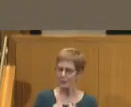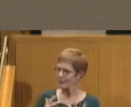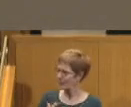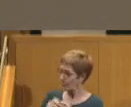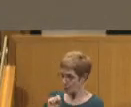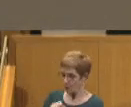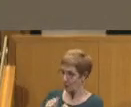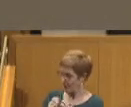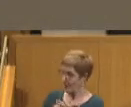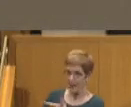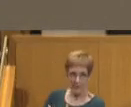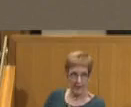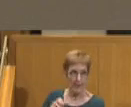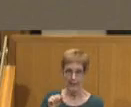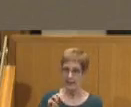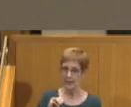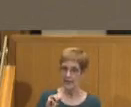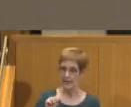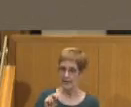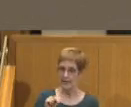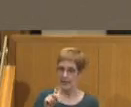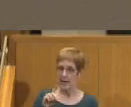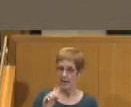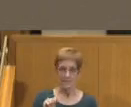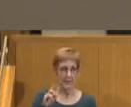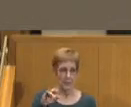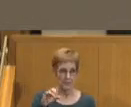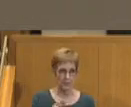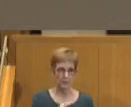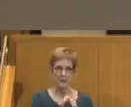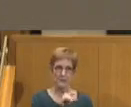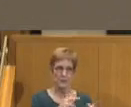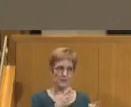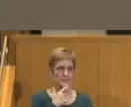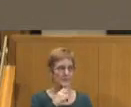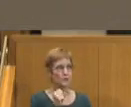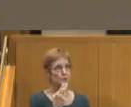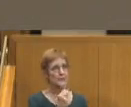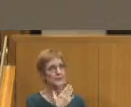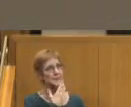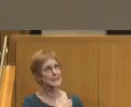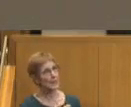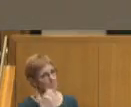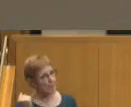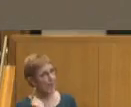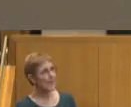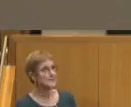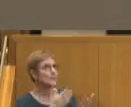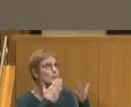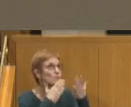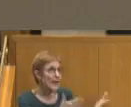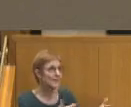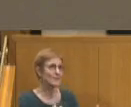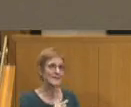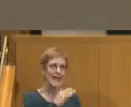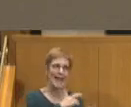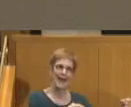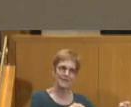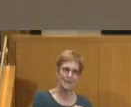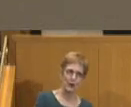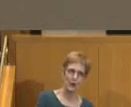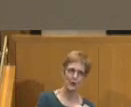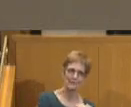thank you for your leadership. You are the working soul of our city, and we are grateful for your continued